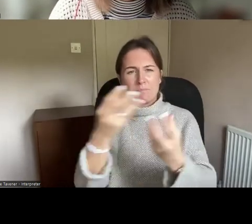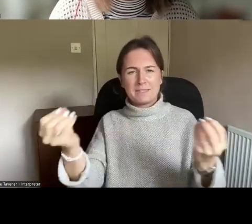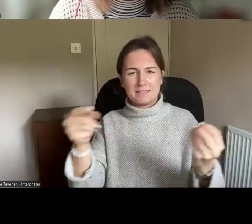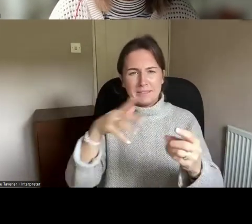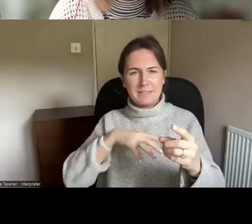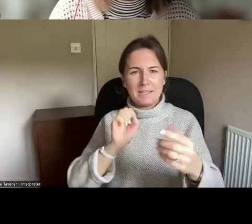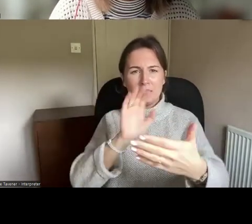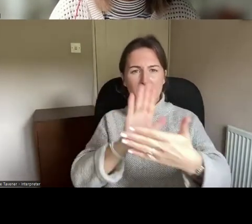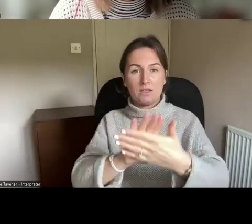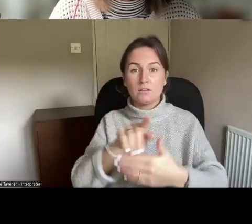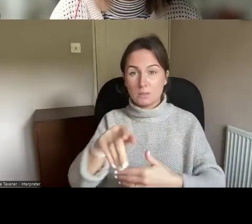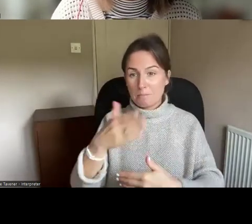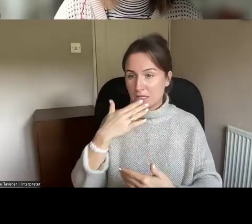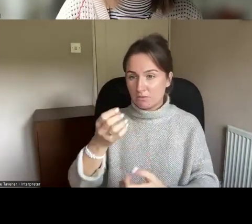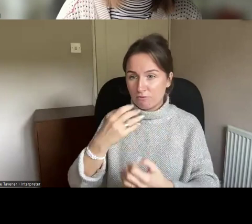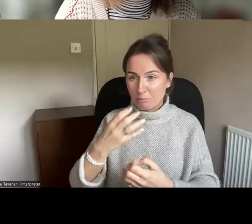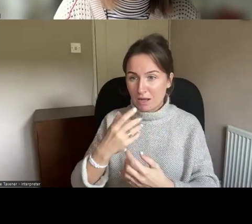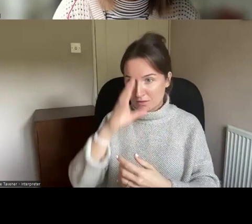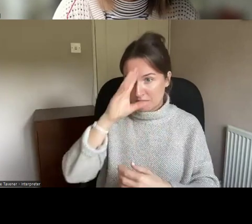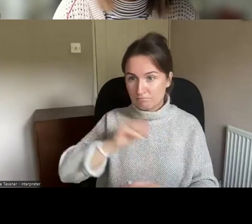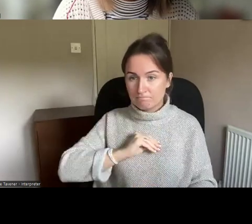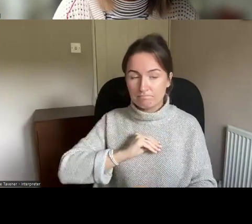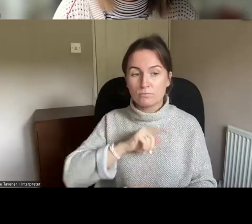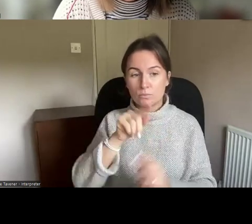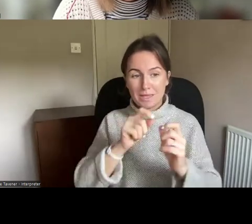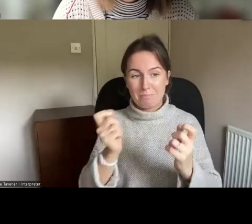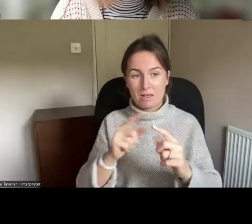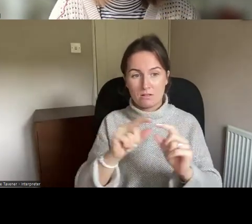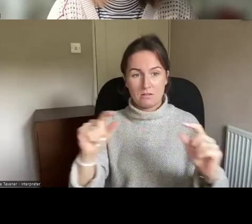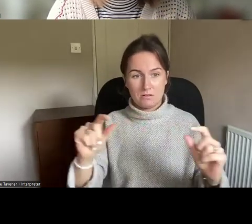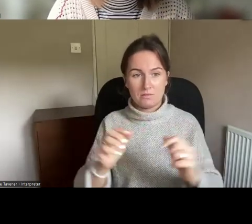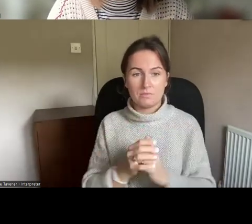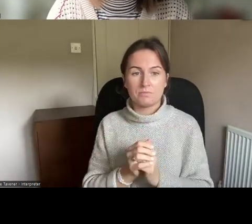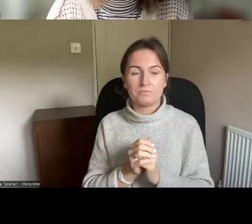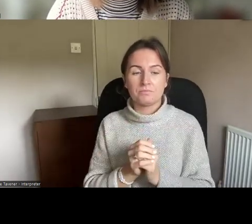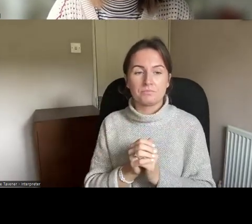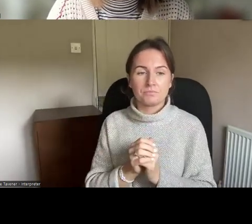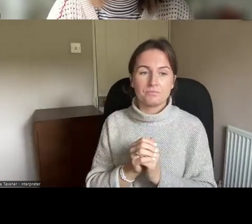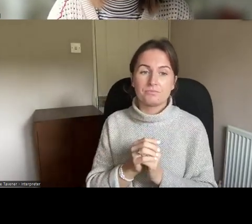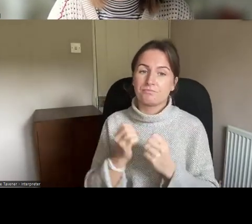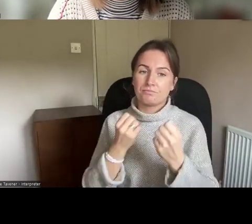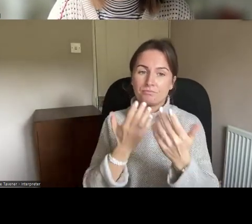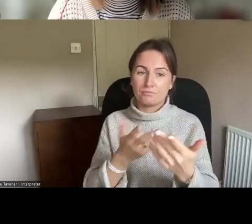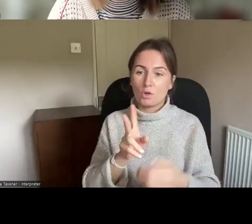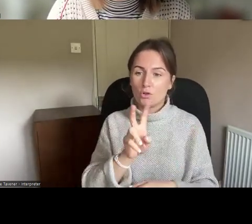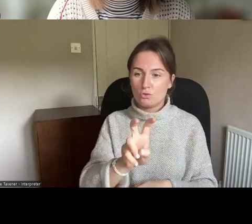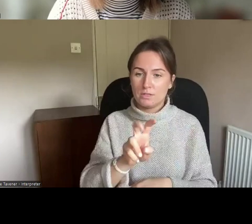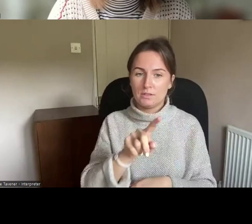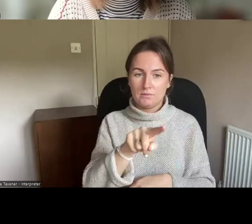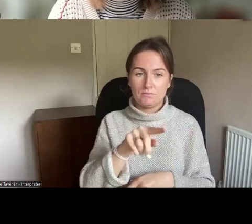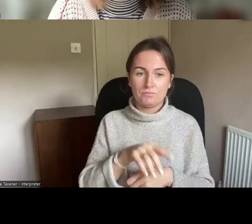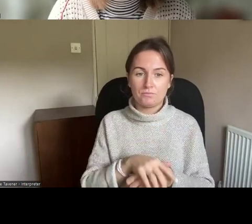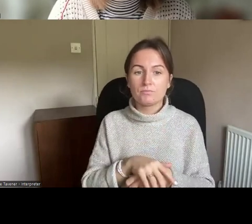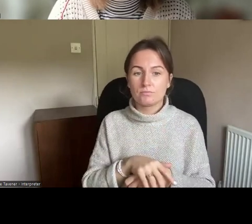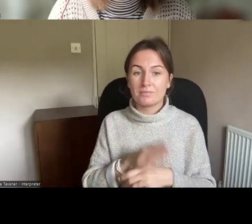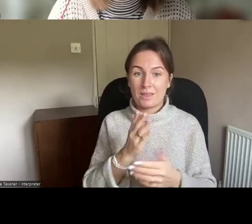to feedback as and when they start to use the site to our email address. So there is the login for the site. And I think we're